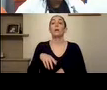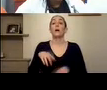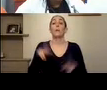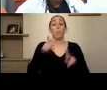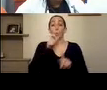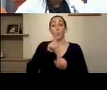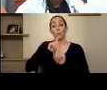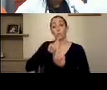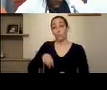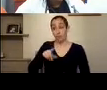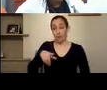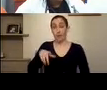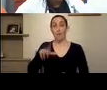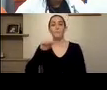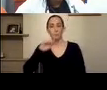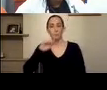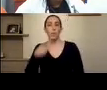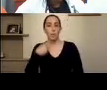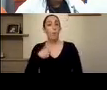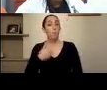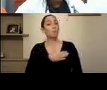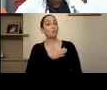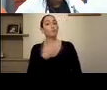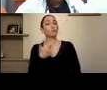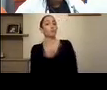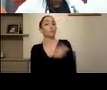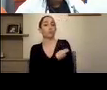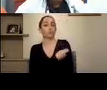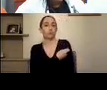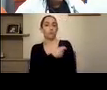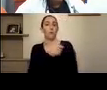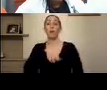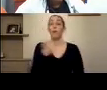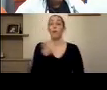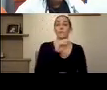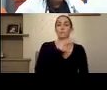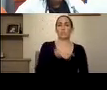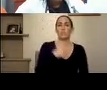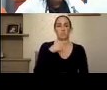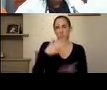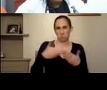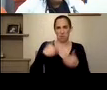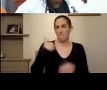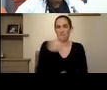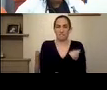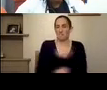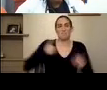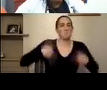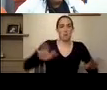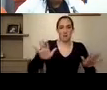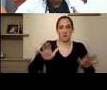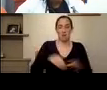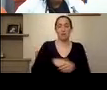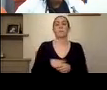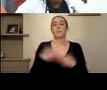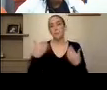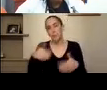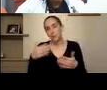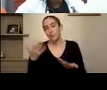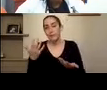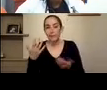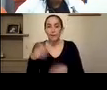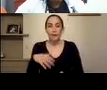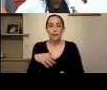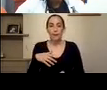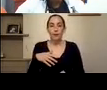it. So it may be that this phase 3 has the greatest impact as the